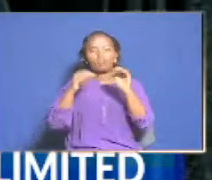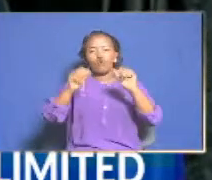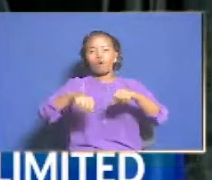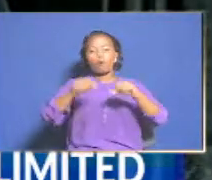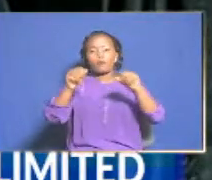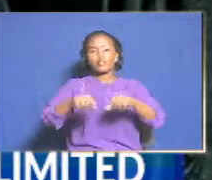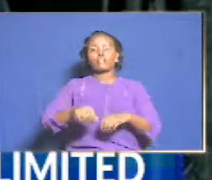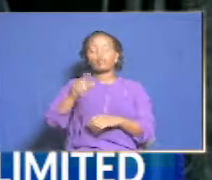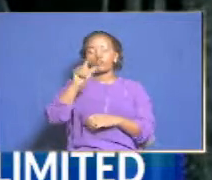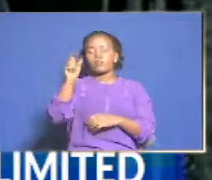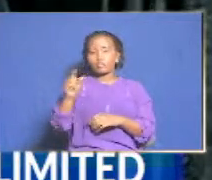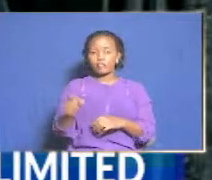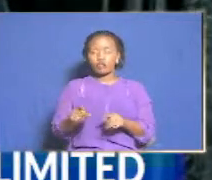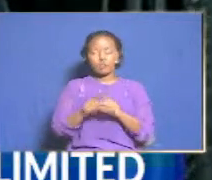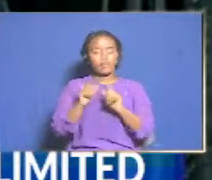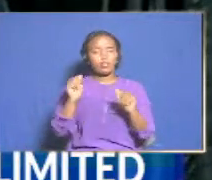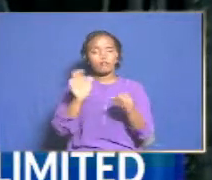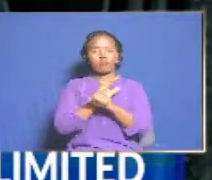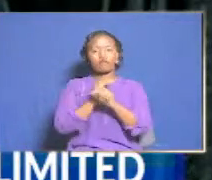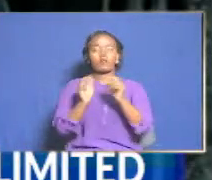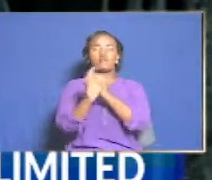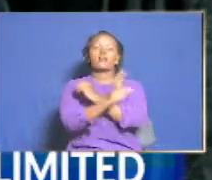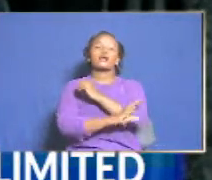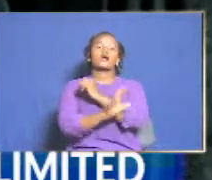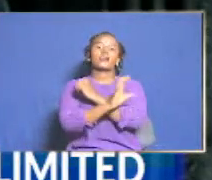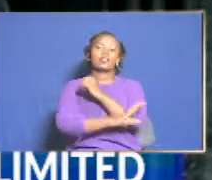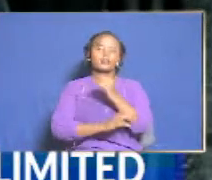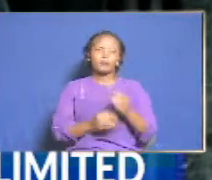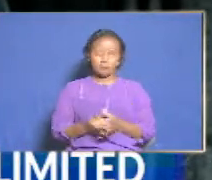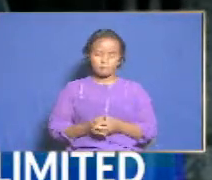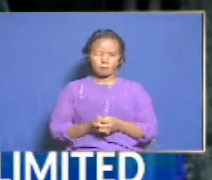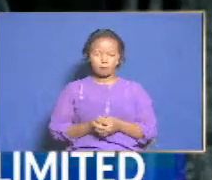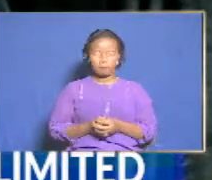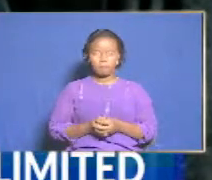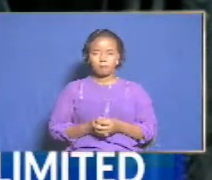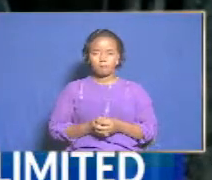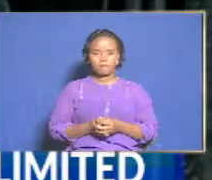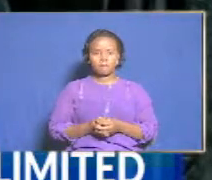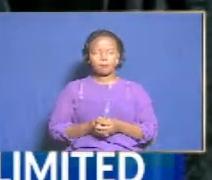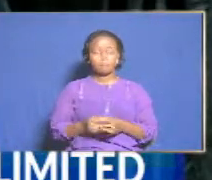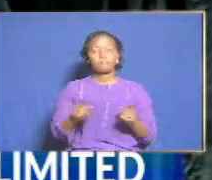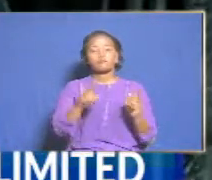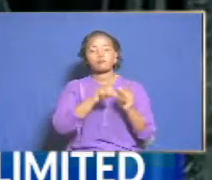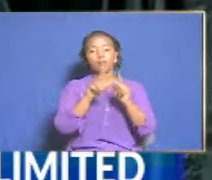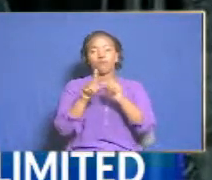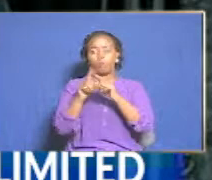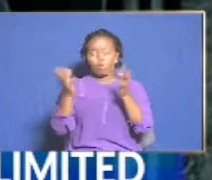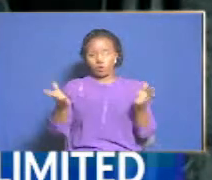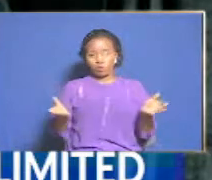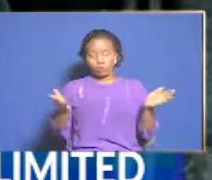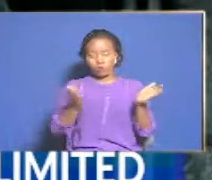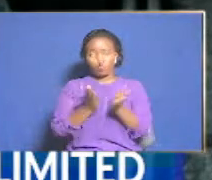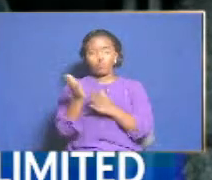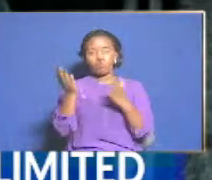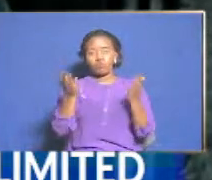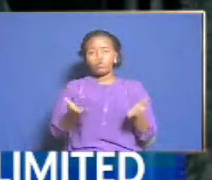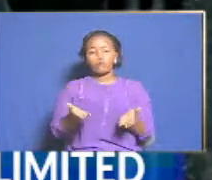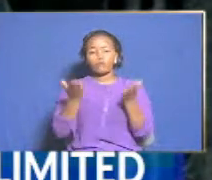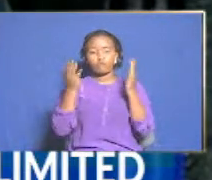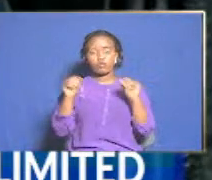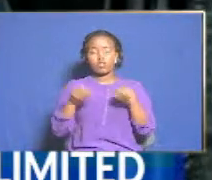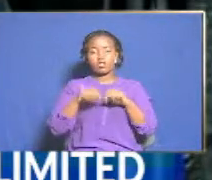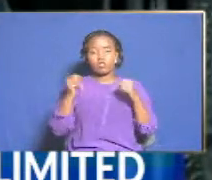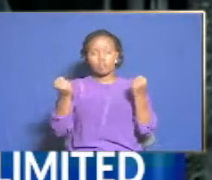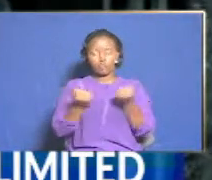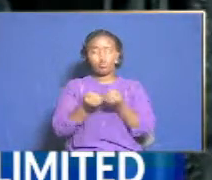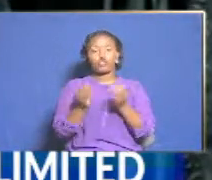of the entire country. In the spirit of improving the social and commercial